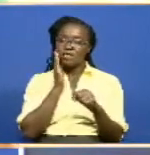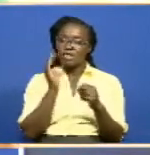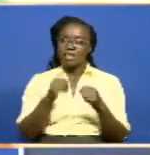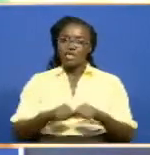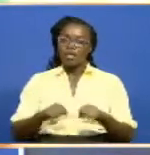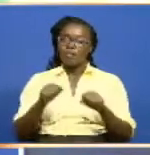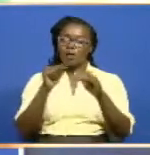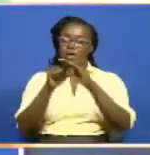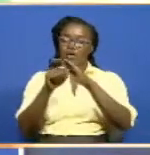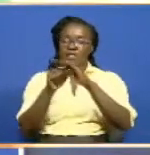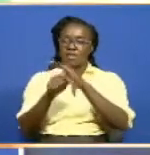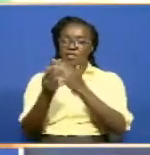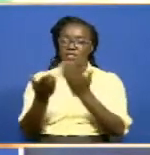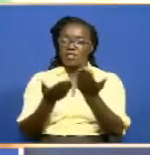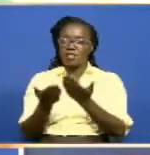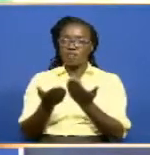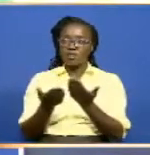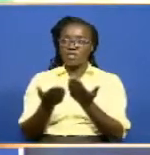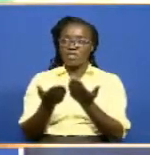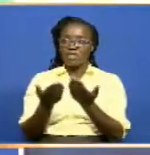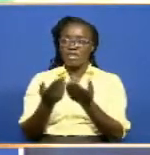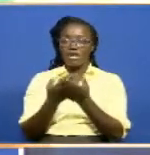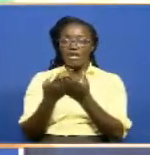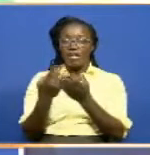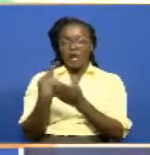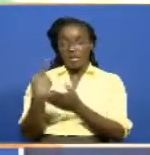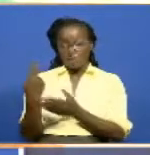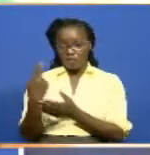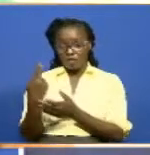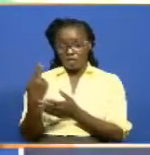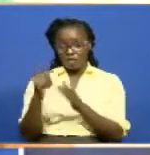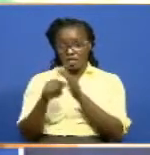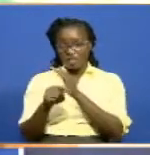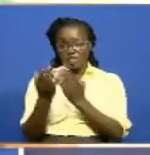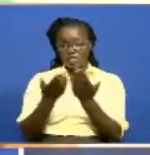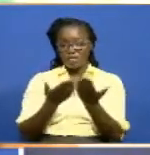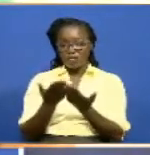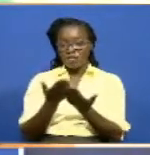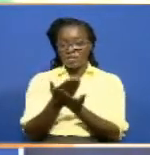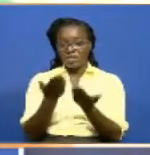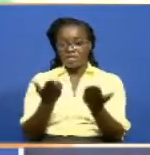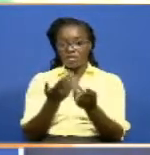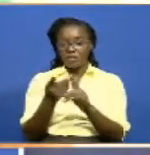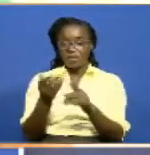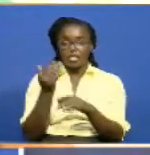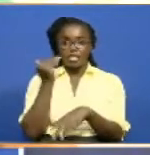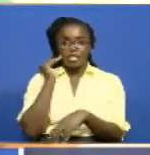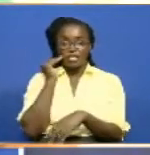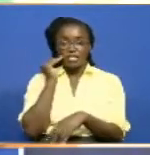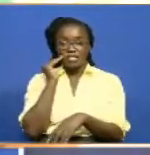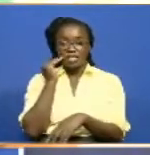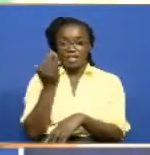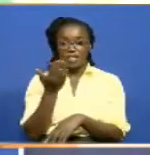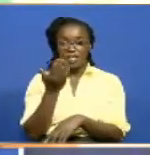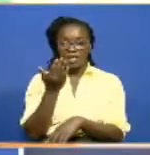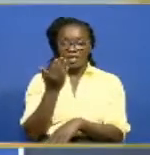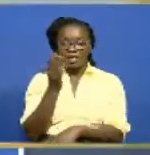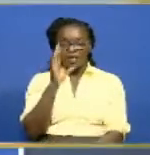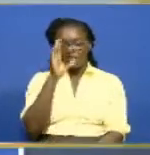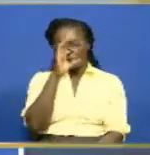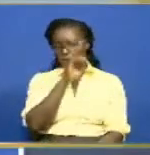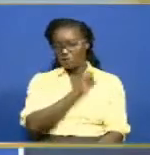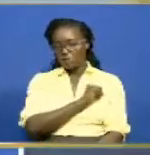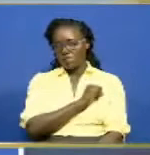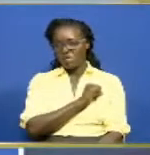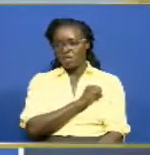access this service, or couples are able to access this service. Although in Siaya, we do not have...